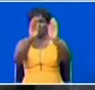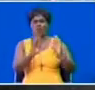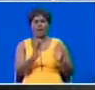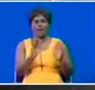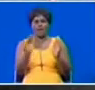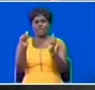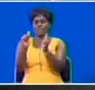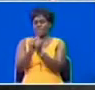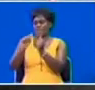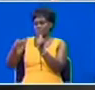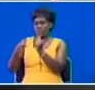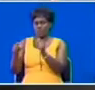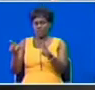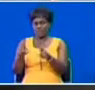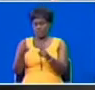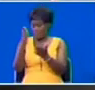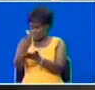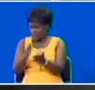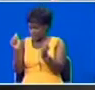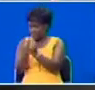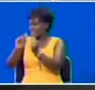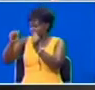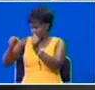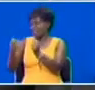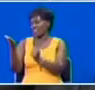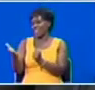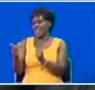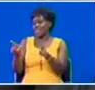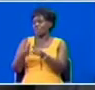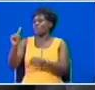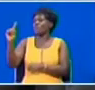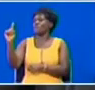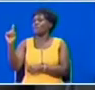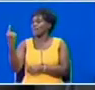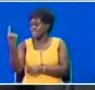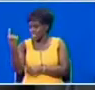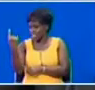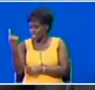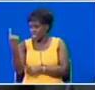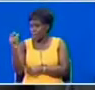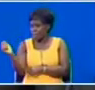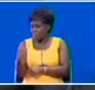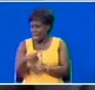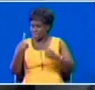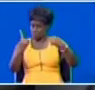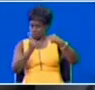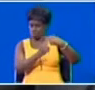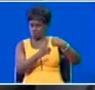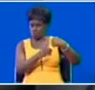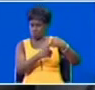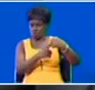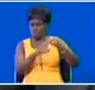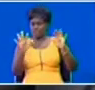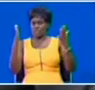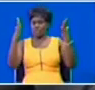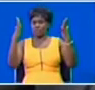10 million? And even on the first. Is it part of the 10 million? It's part of the 10 million. And even on the first of June, for Madaraka